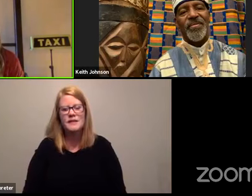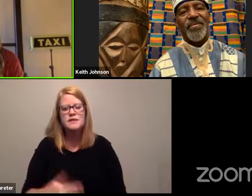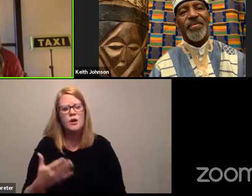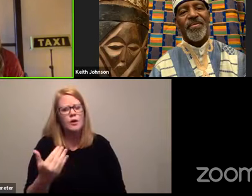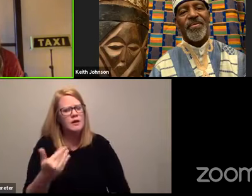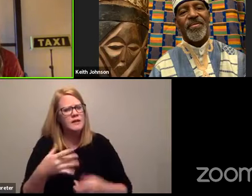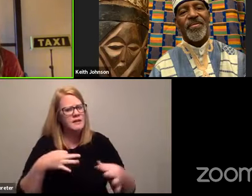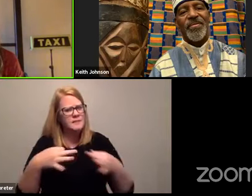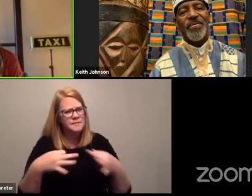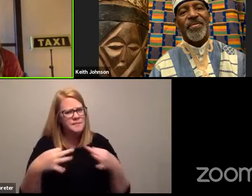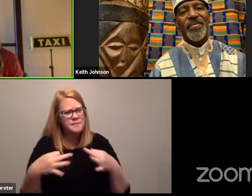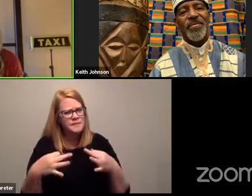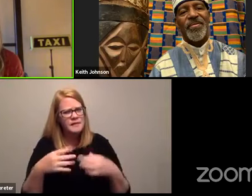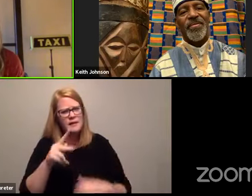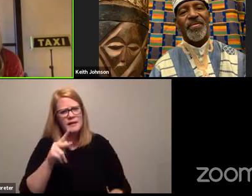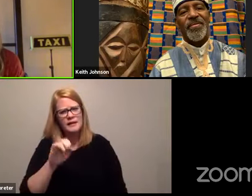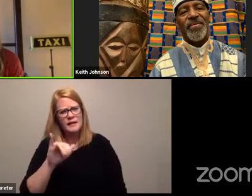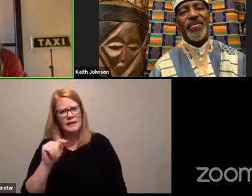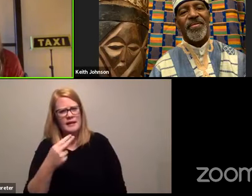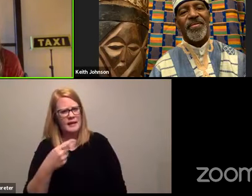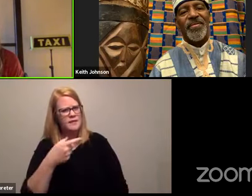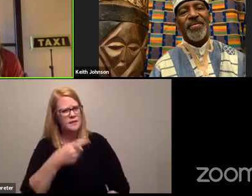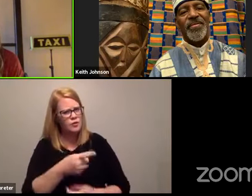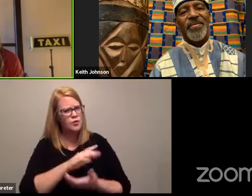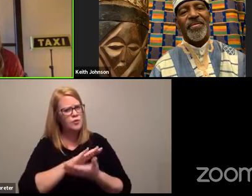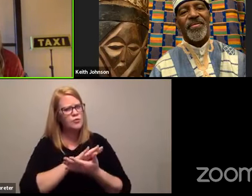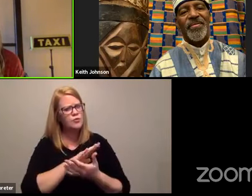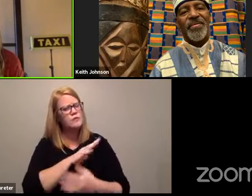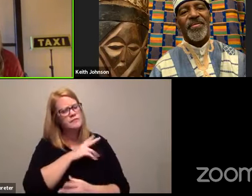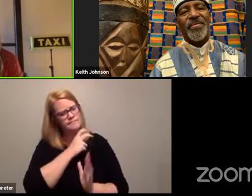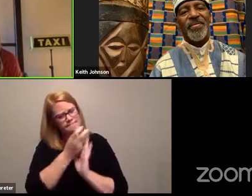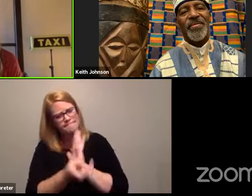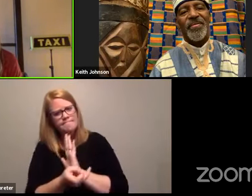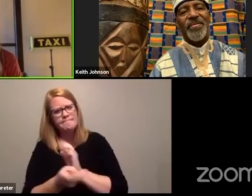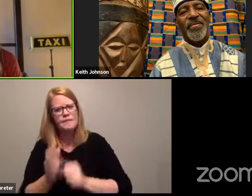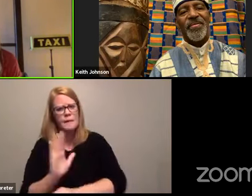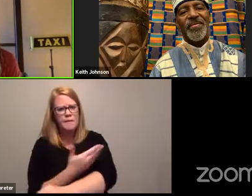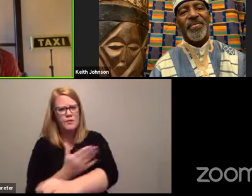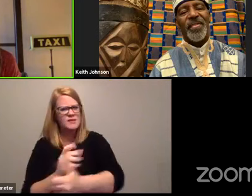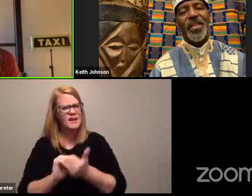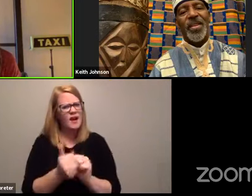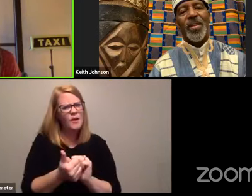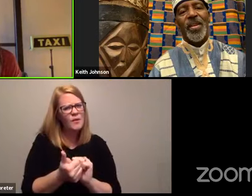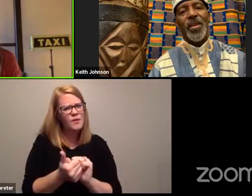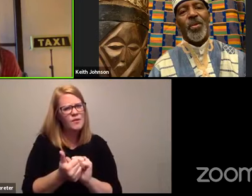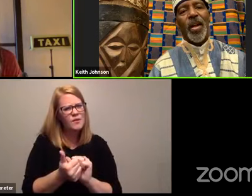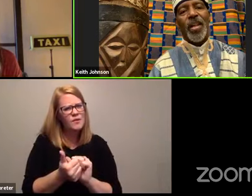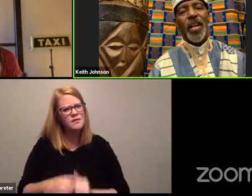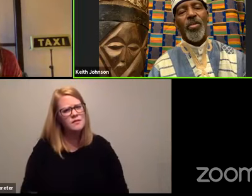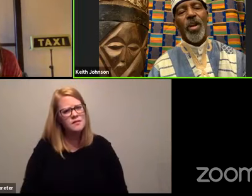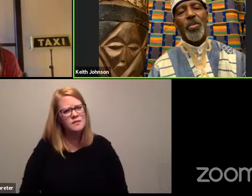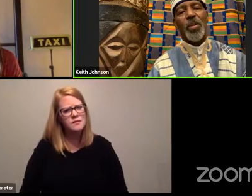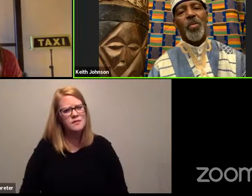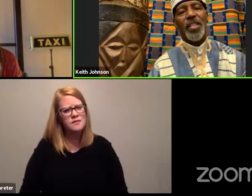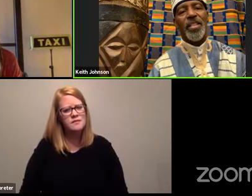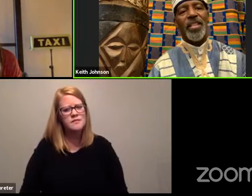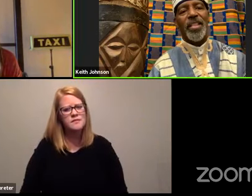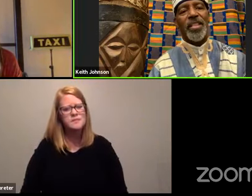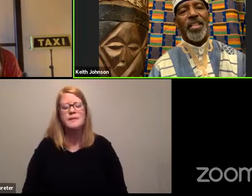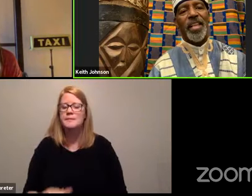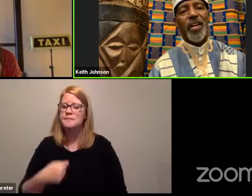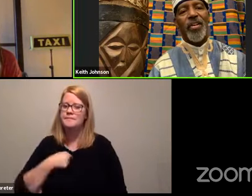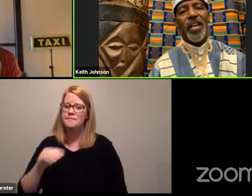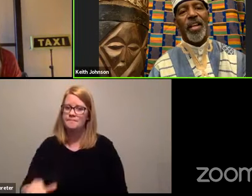musician. Where were you first exposed to music? How did you follow that path? Well, I grew up in